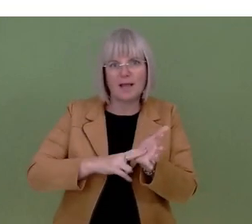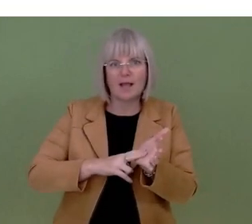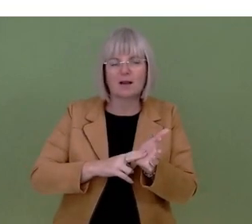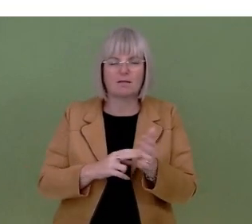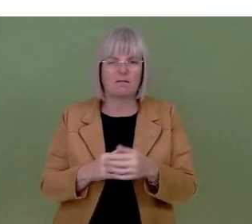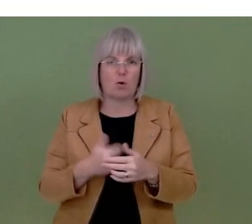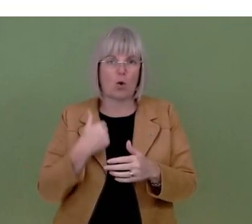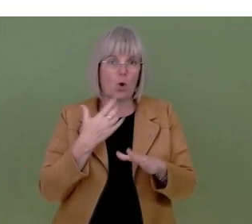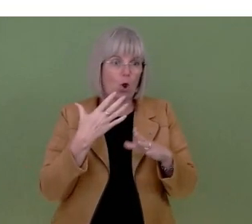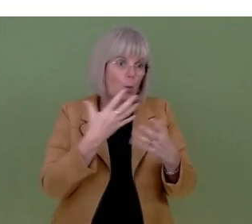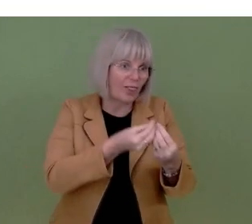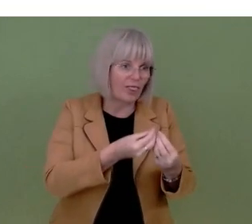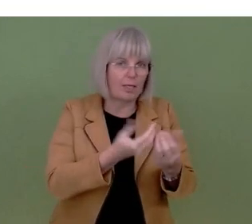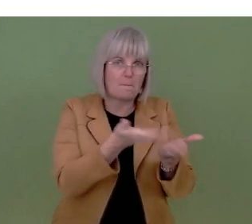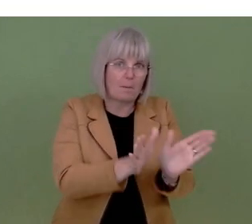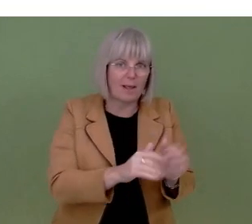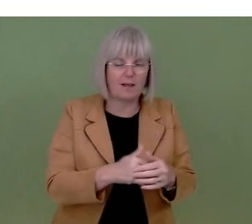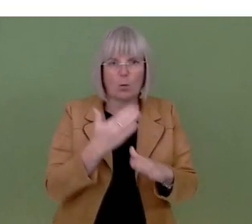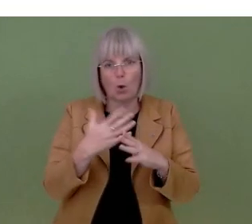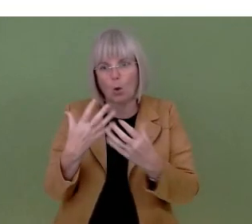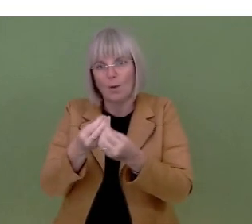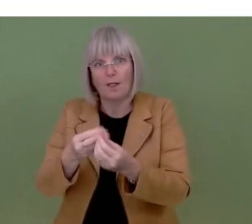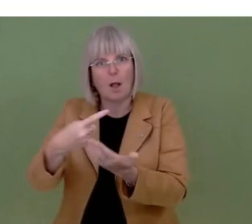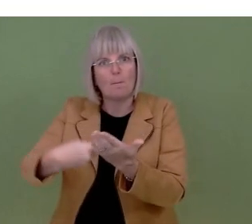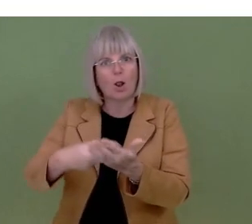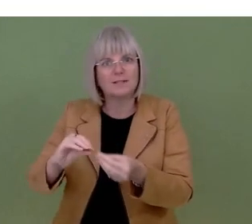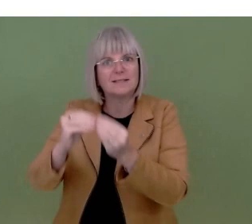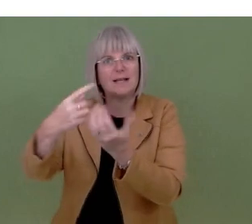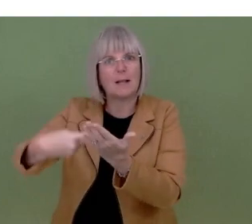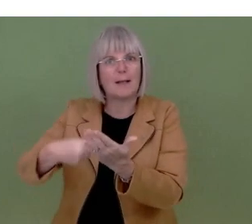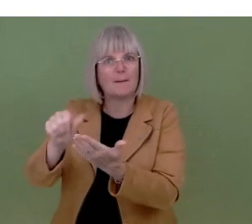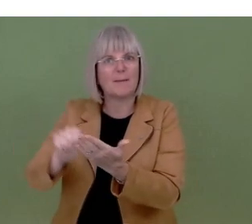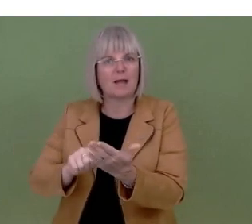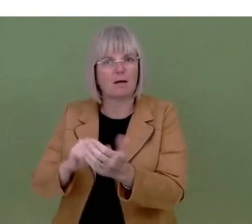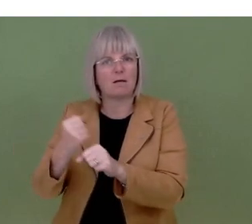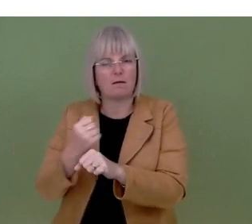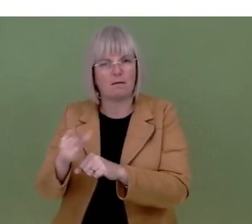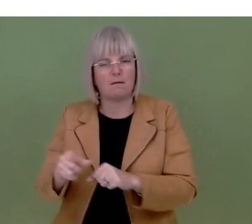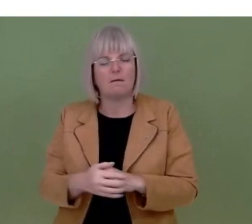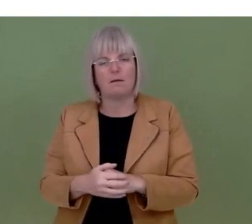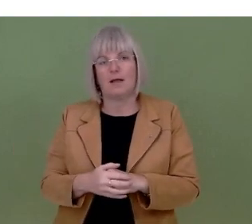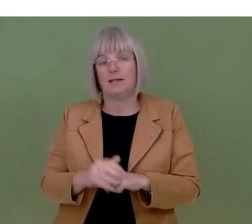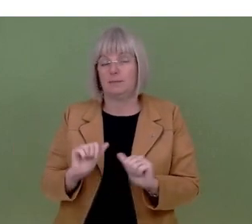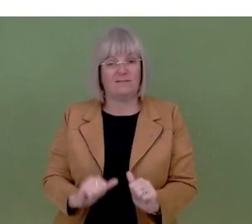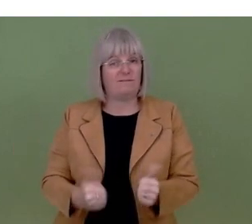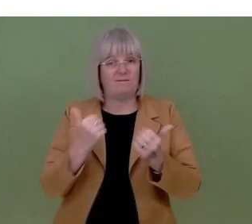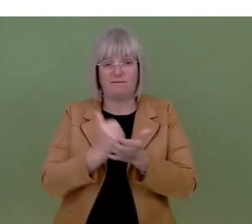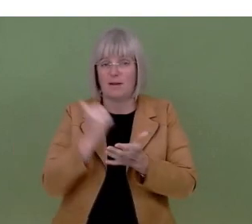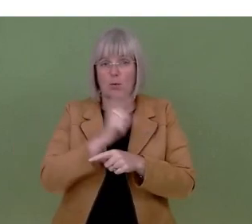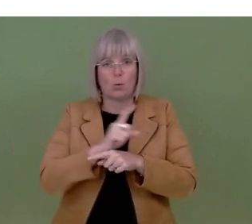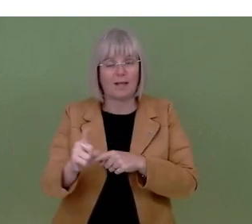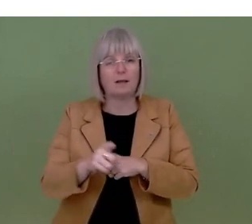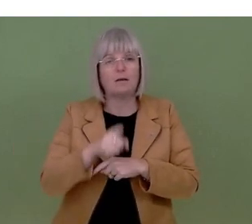with policymakers. So it's been a great week. There is an opportunity to watch again and share all of the recordings from the